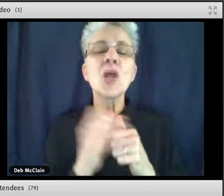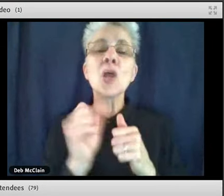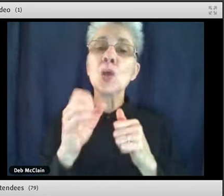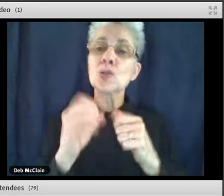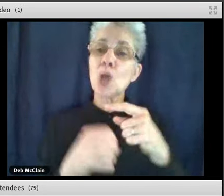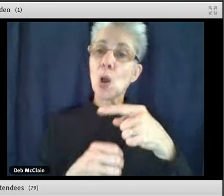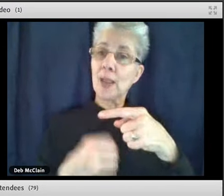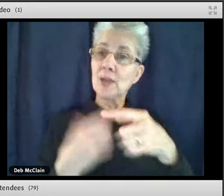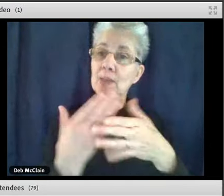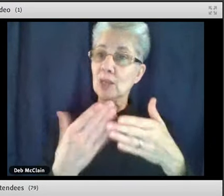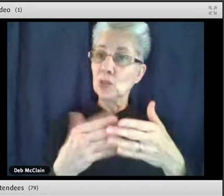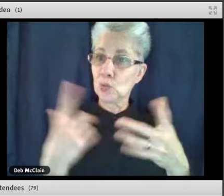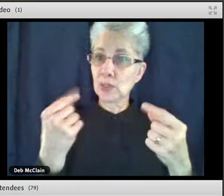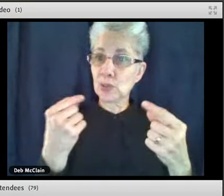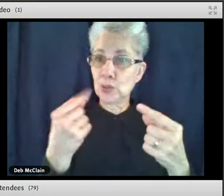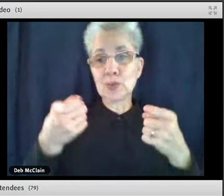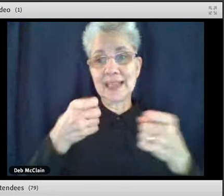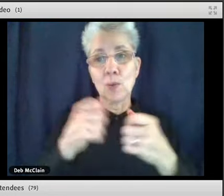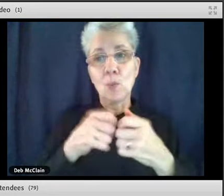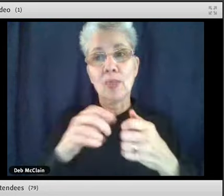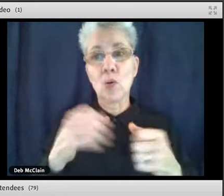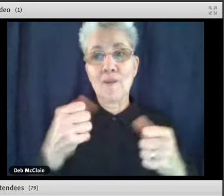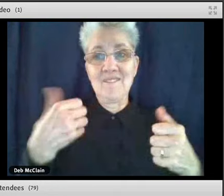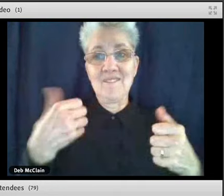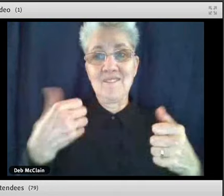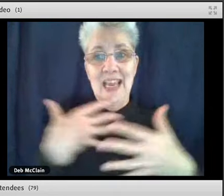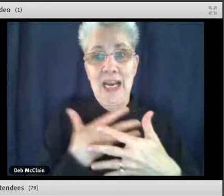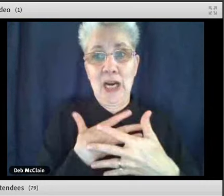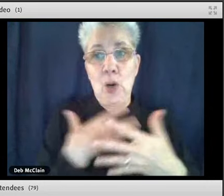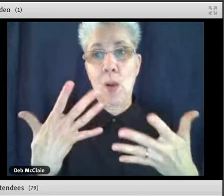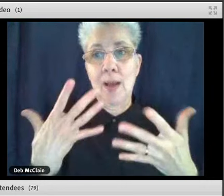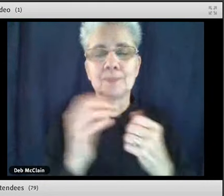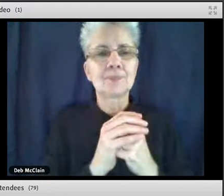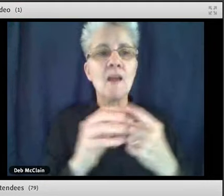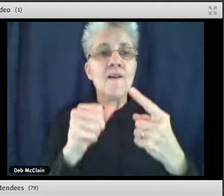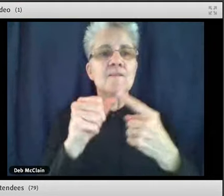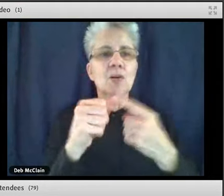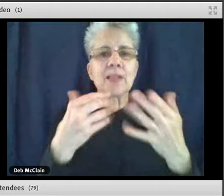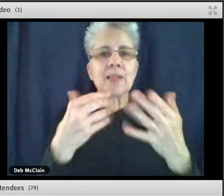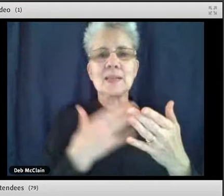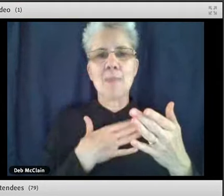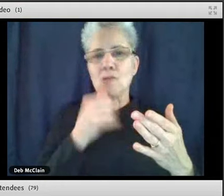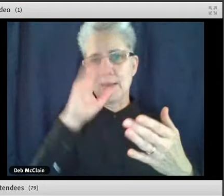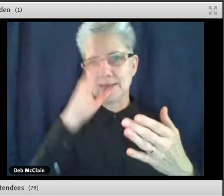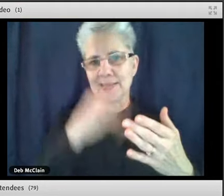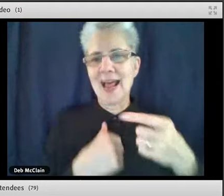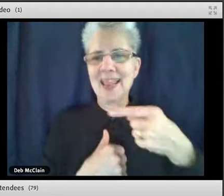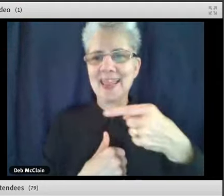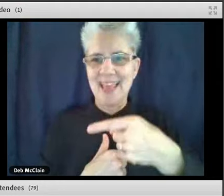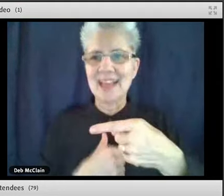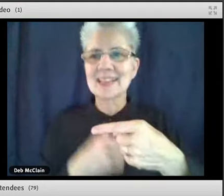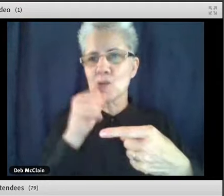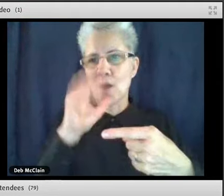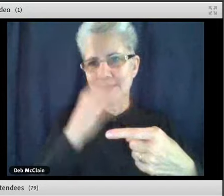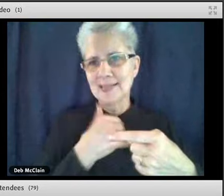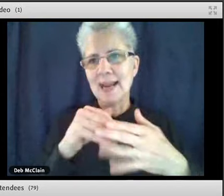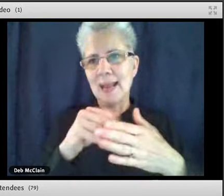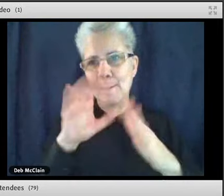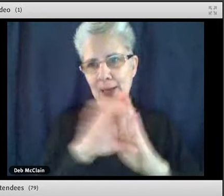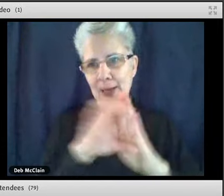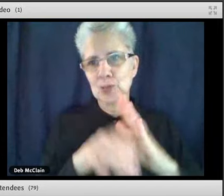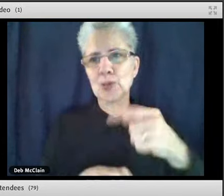do to deal with this? You can stay away from up to the minute social media news. You can limit your